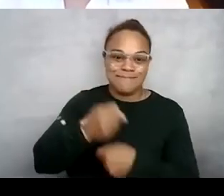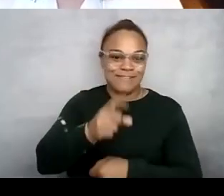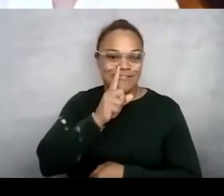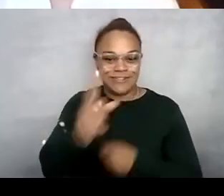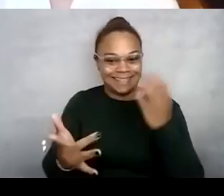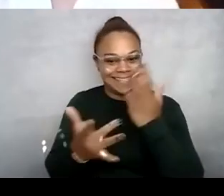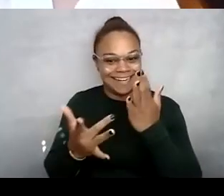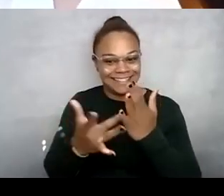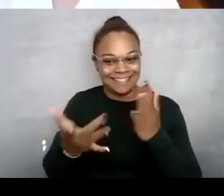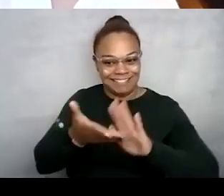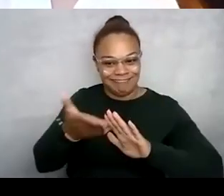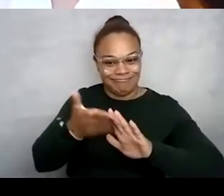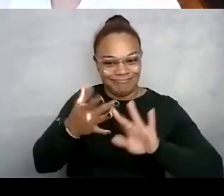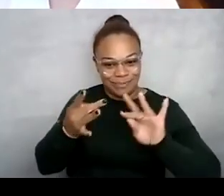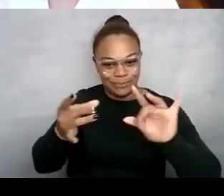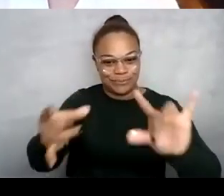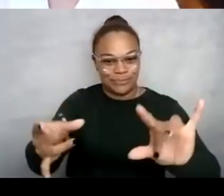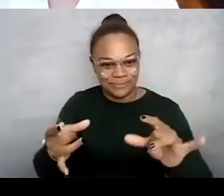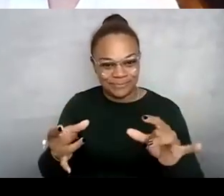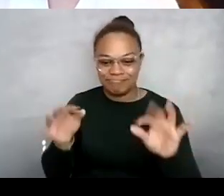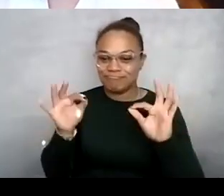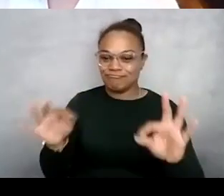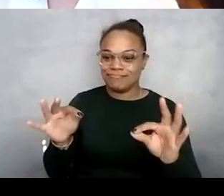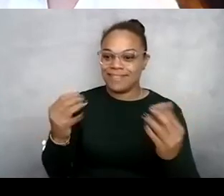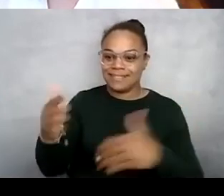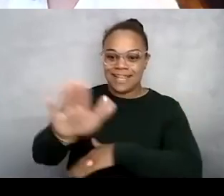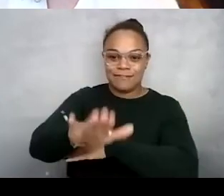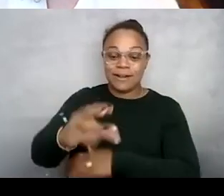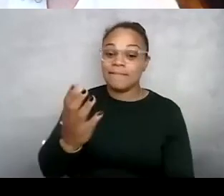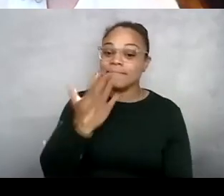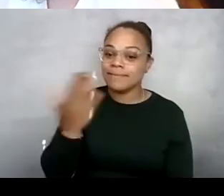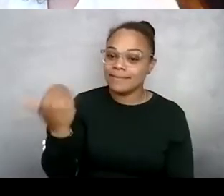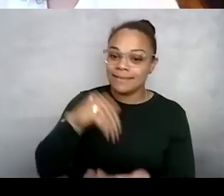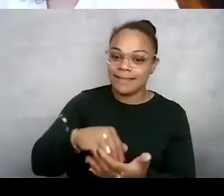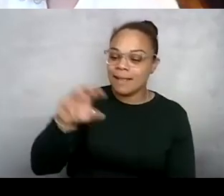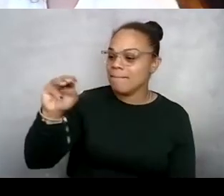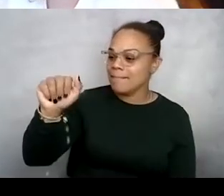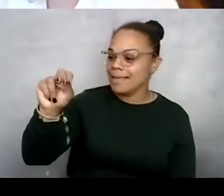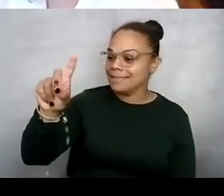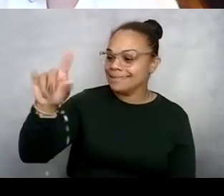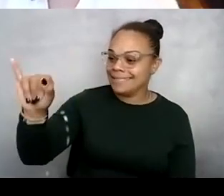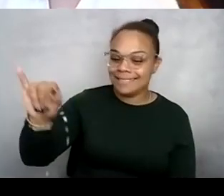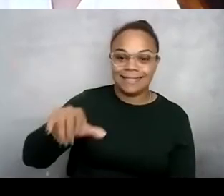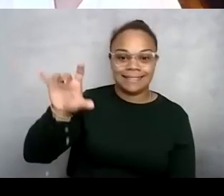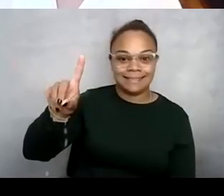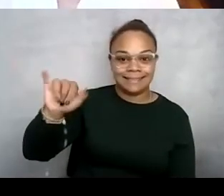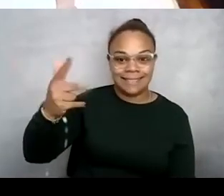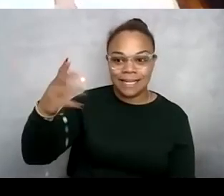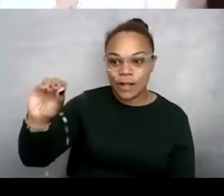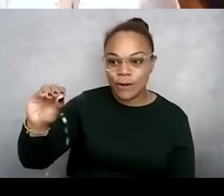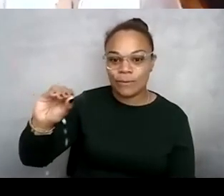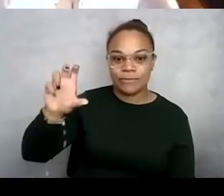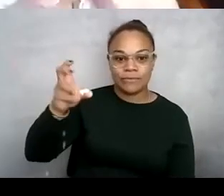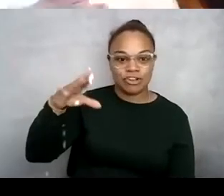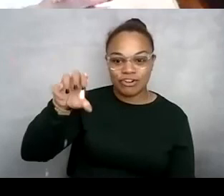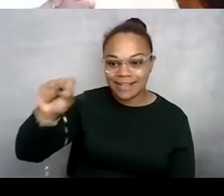afternoon. And thank you again, Mandy, Diego, Chris, Nadine. You're